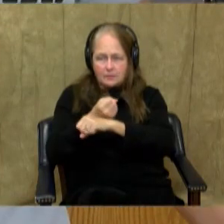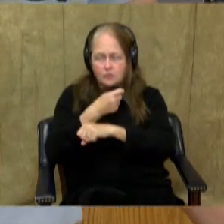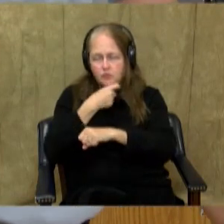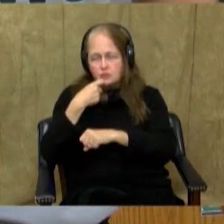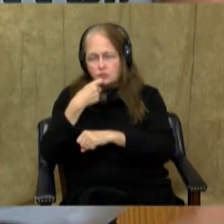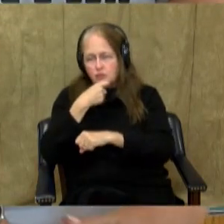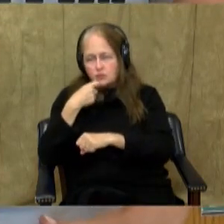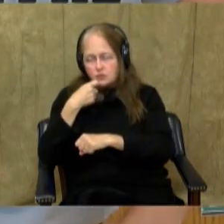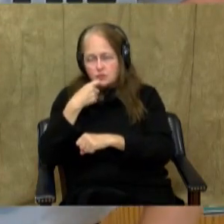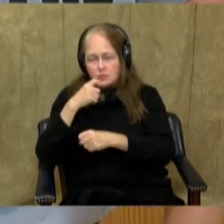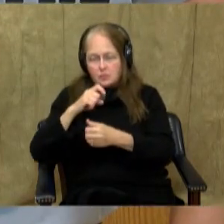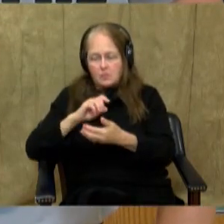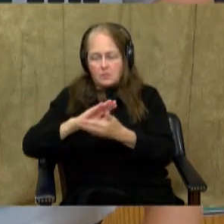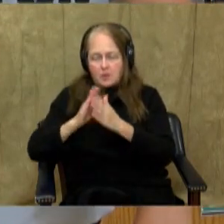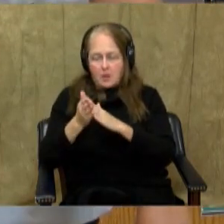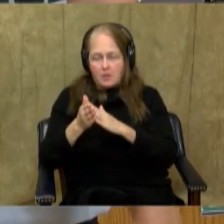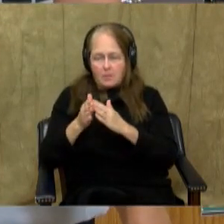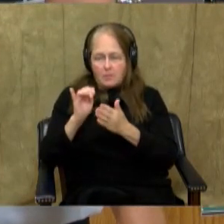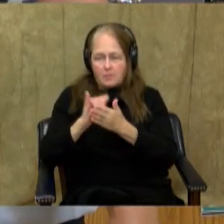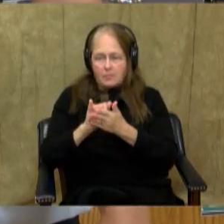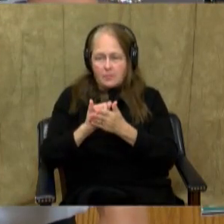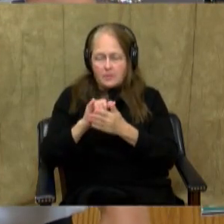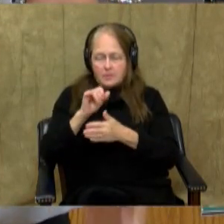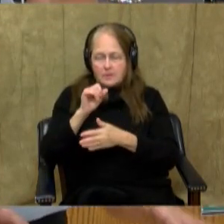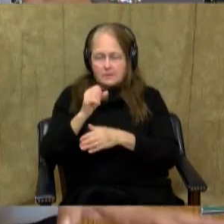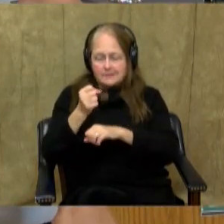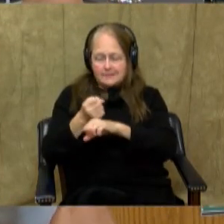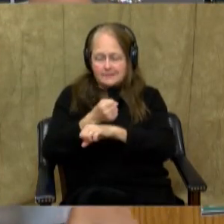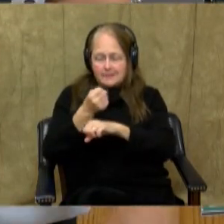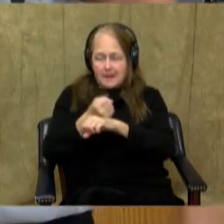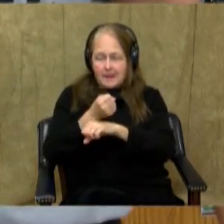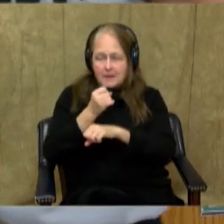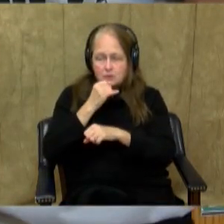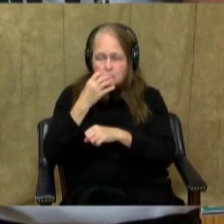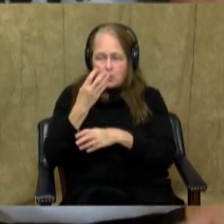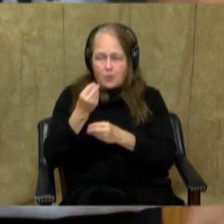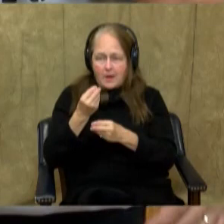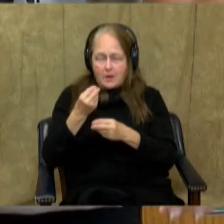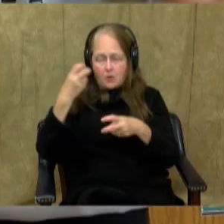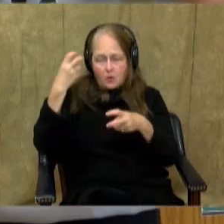the sand was dry, and then all of a sudden the sand is wet and it's harder.